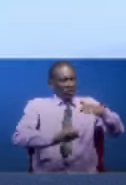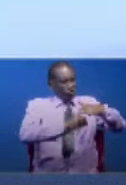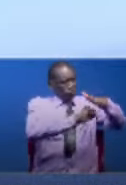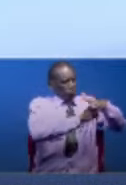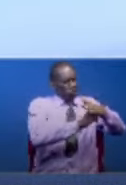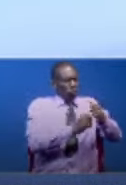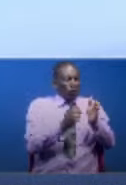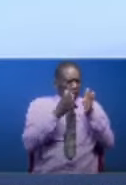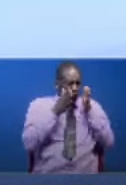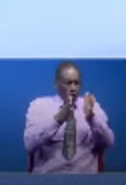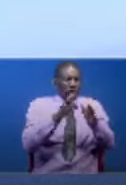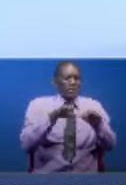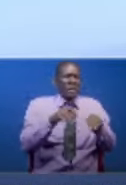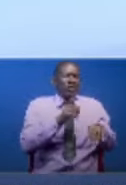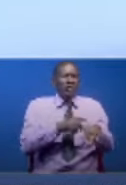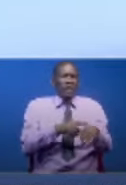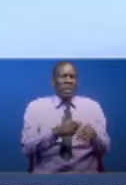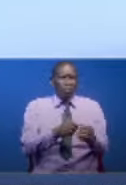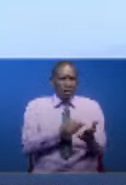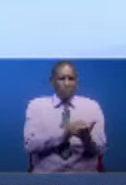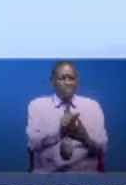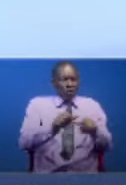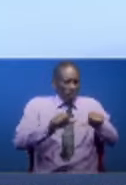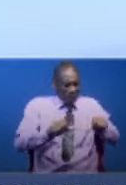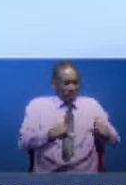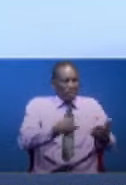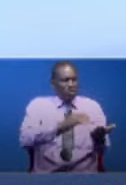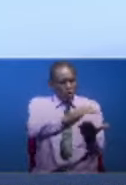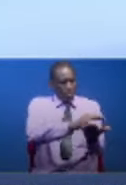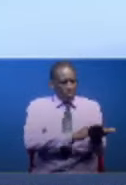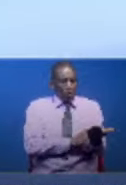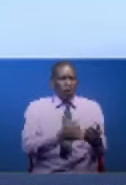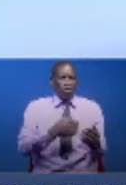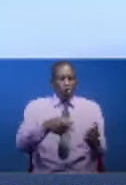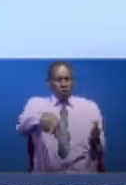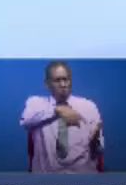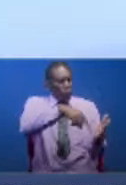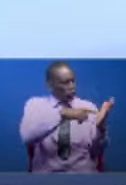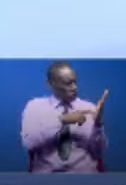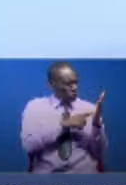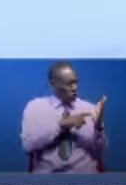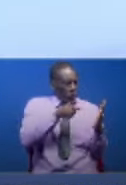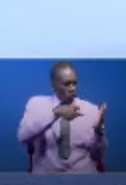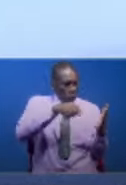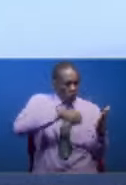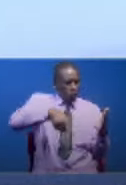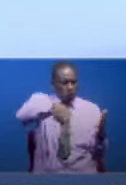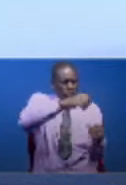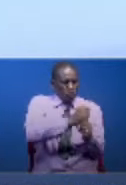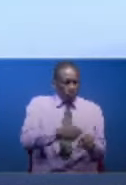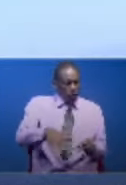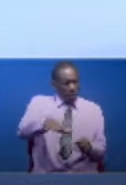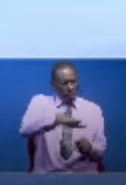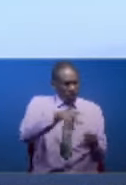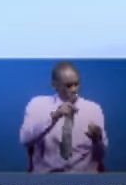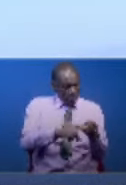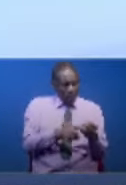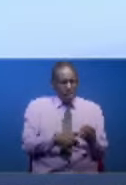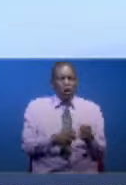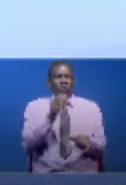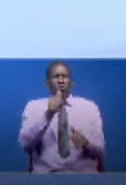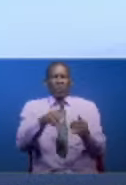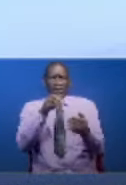when we publish in our sustainability report. We demonstrate what we're doing from the environment perspective, which is,